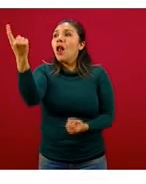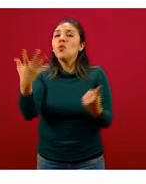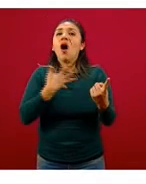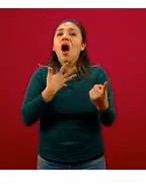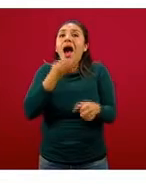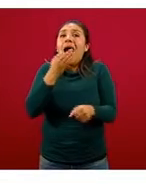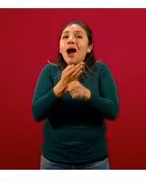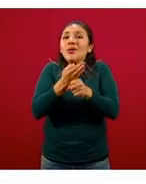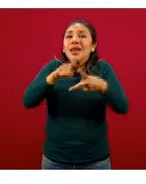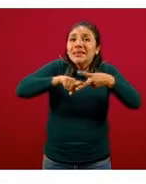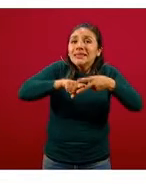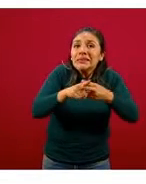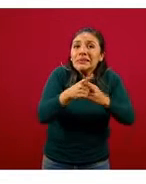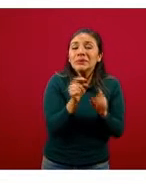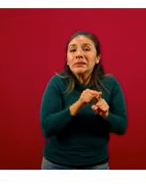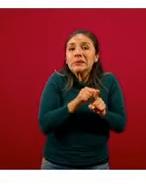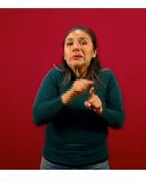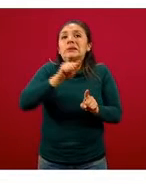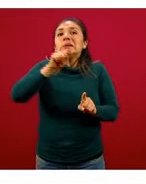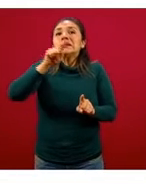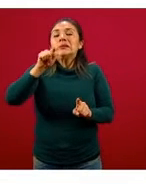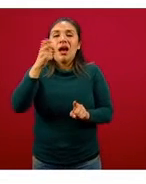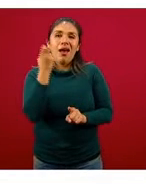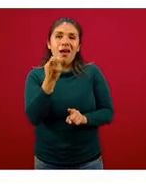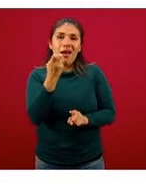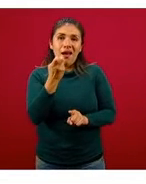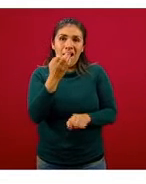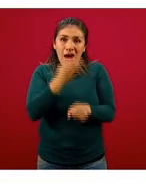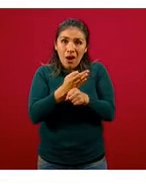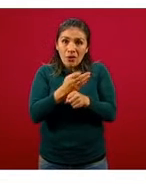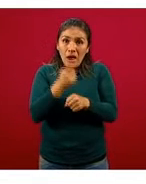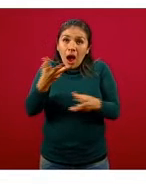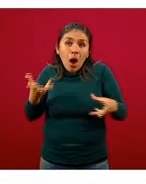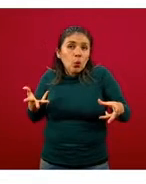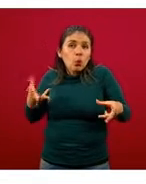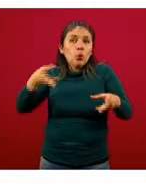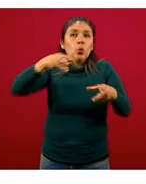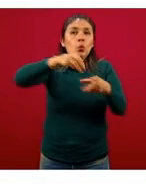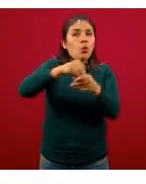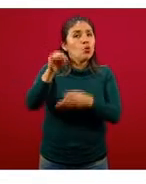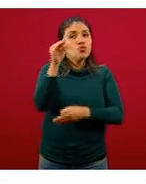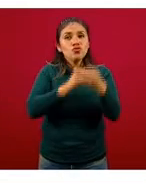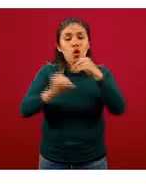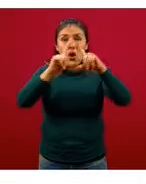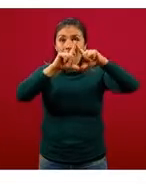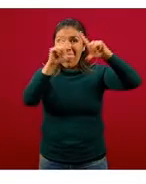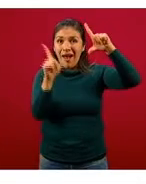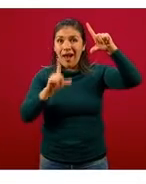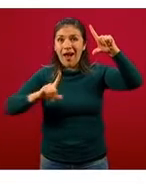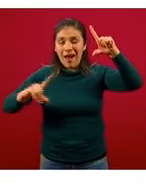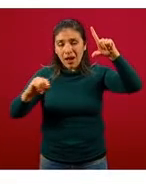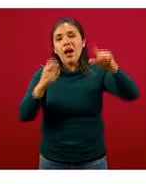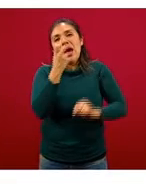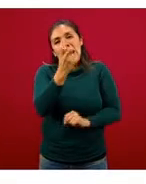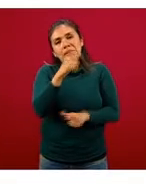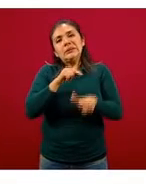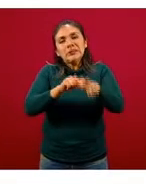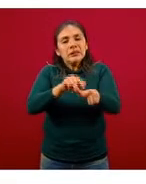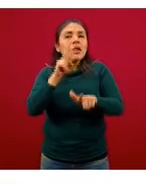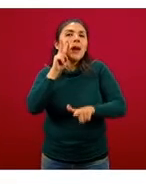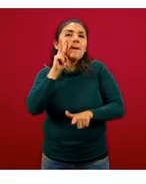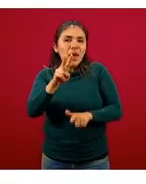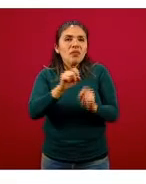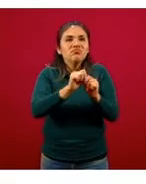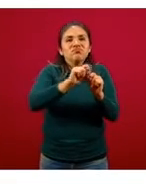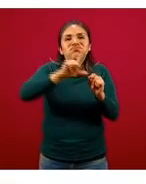to reach their pandemic peak. So remember, this is the curve that